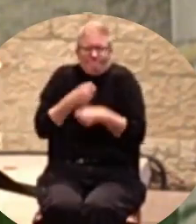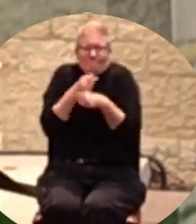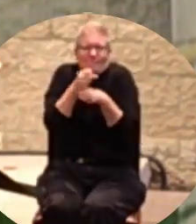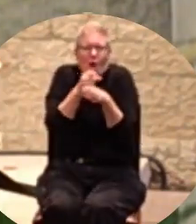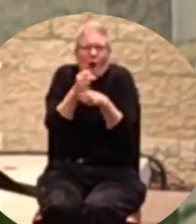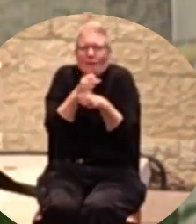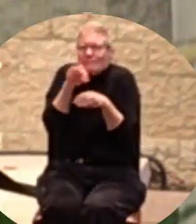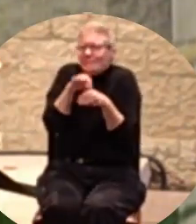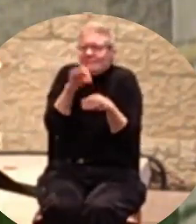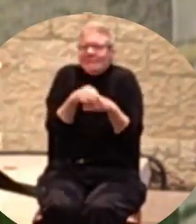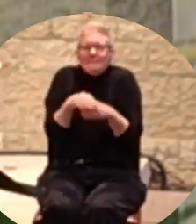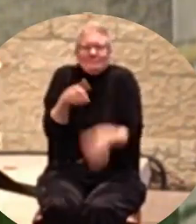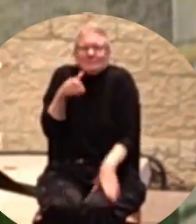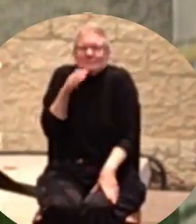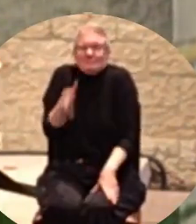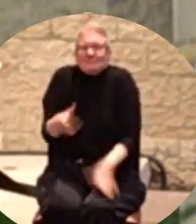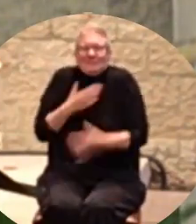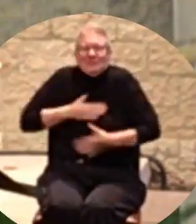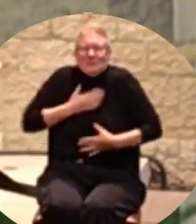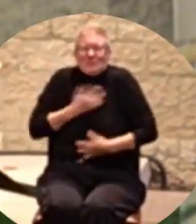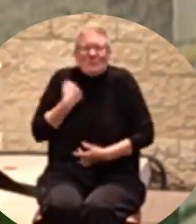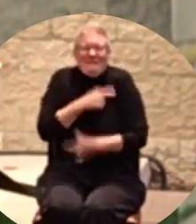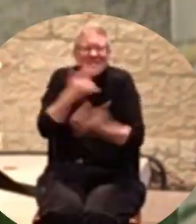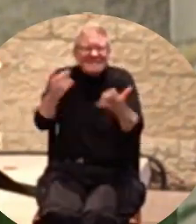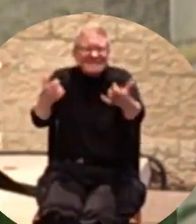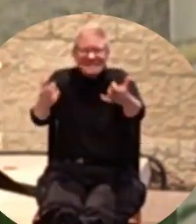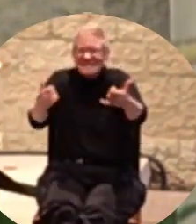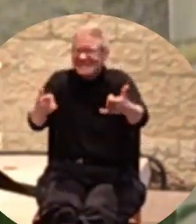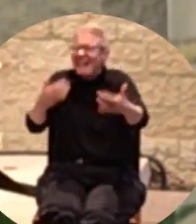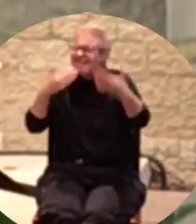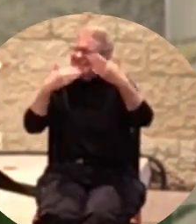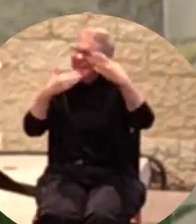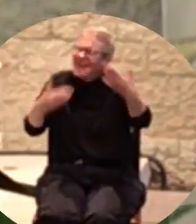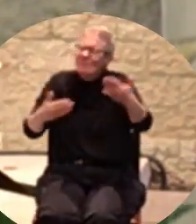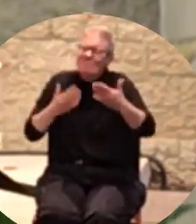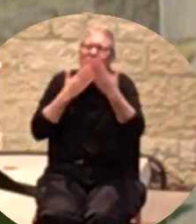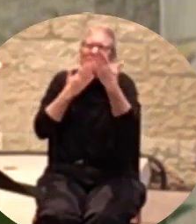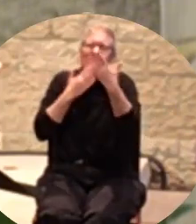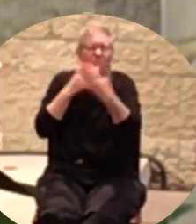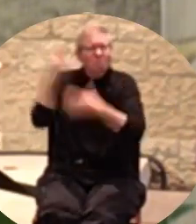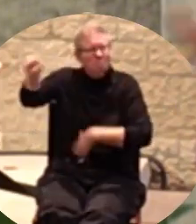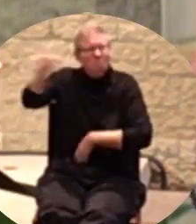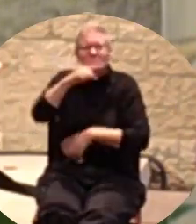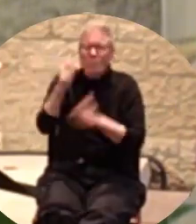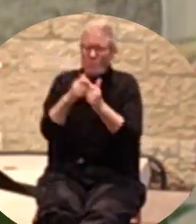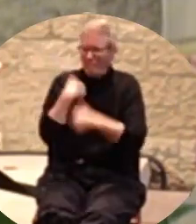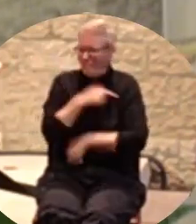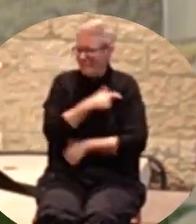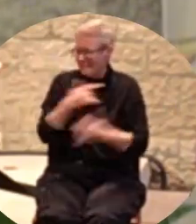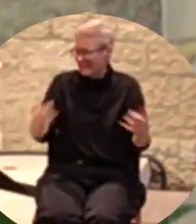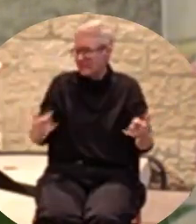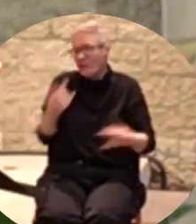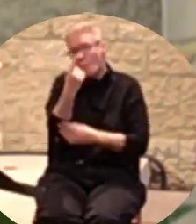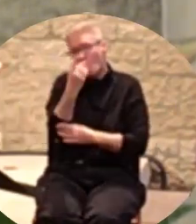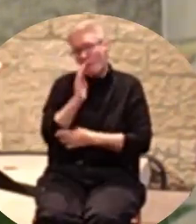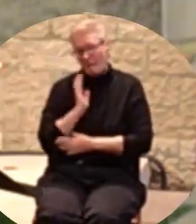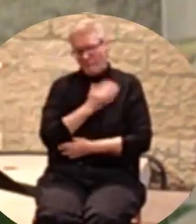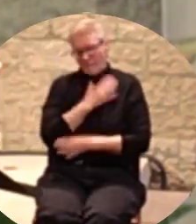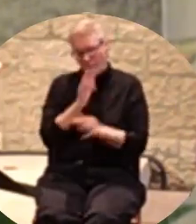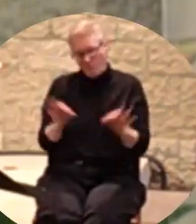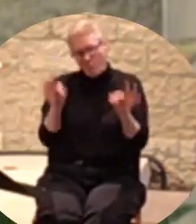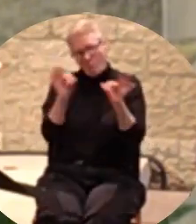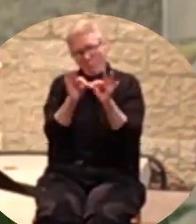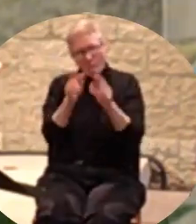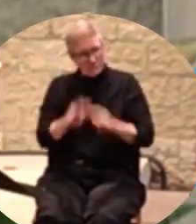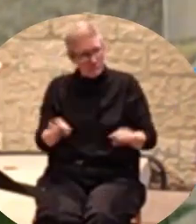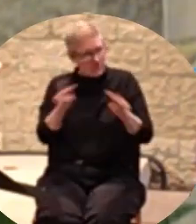of hot tea. Grateful to have you with us today, streaming with us. You know, one of our core values here is that of welcoming you.